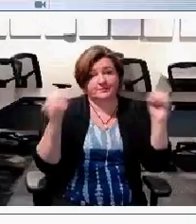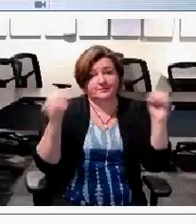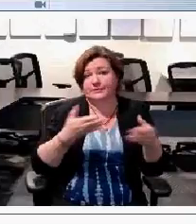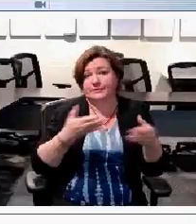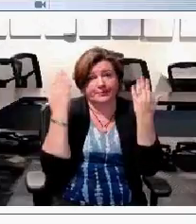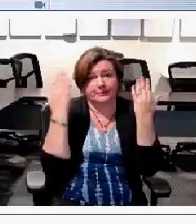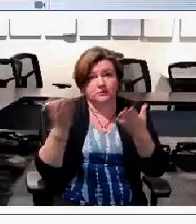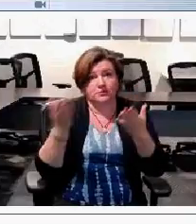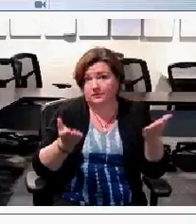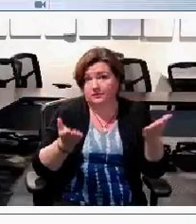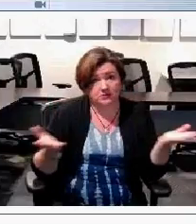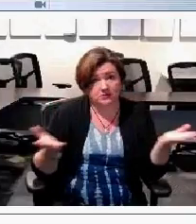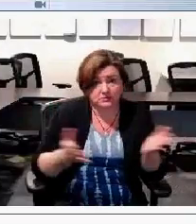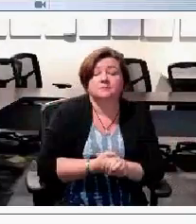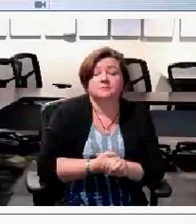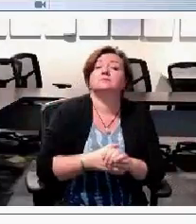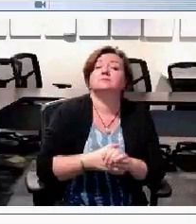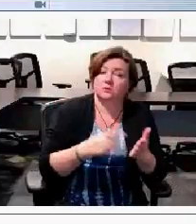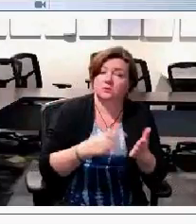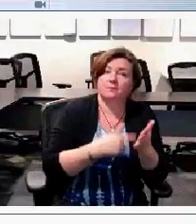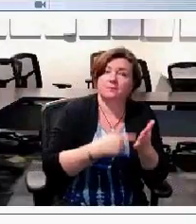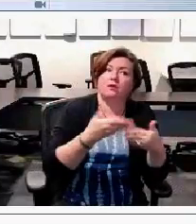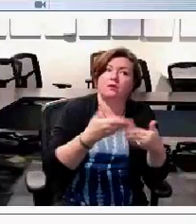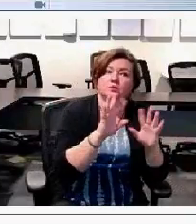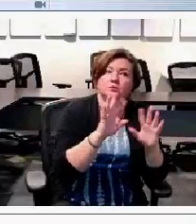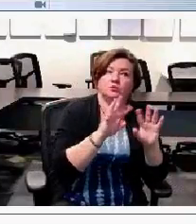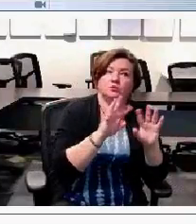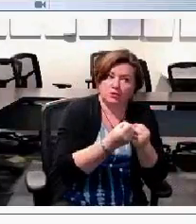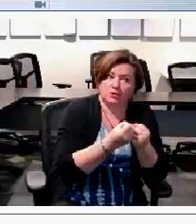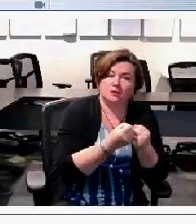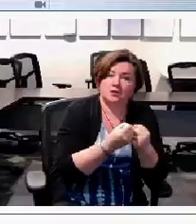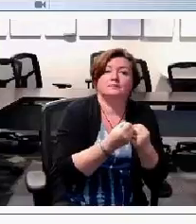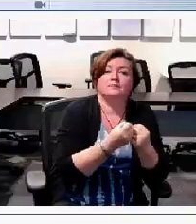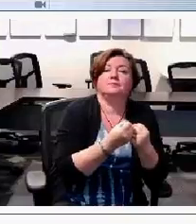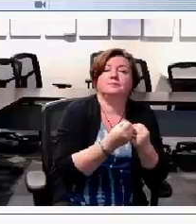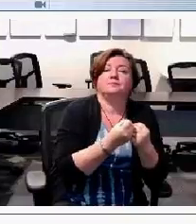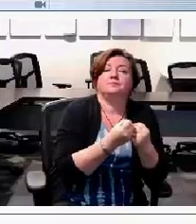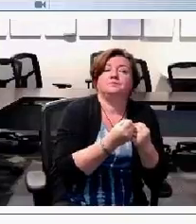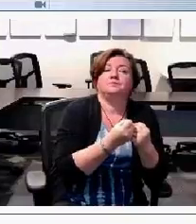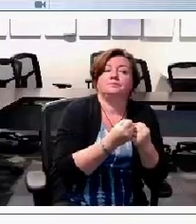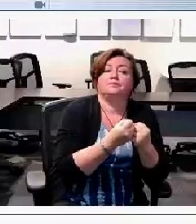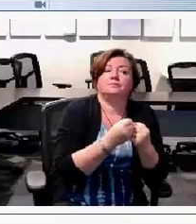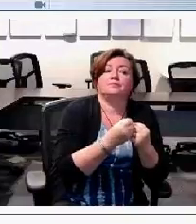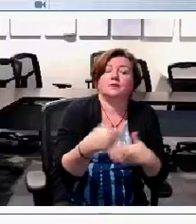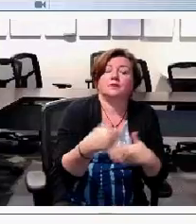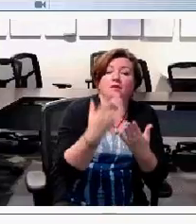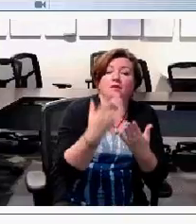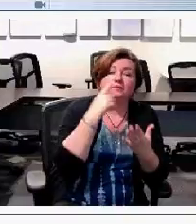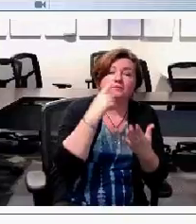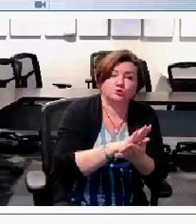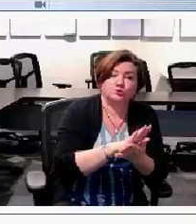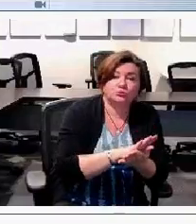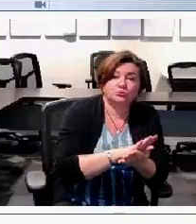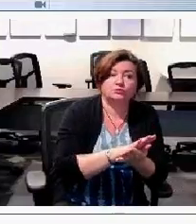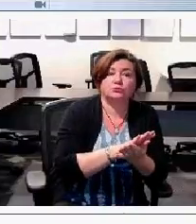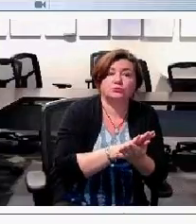is just offer workshops. So typically, those are primarily offered to schools